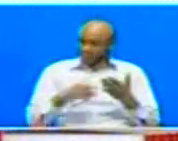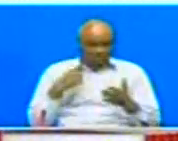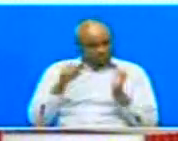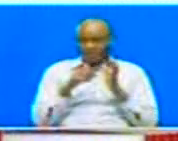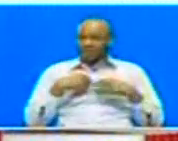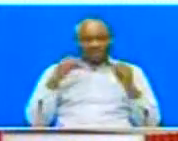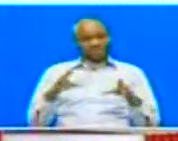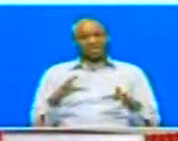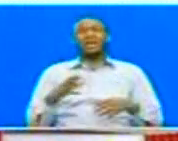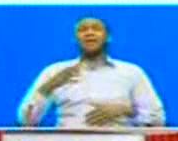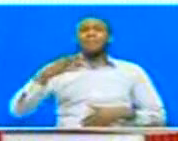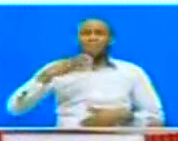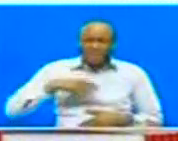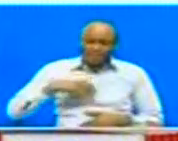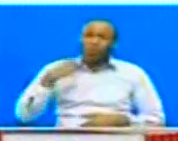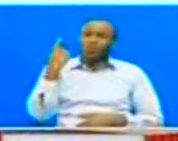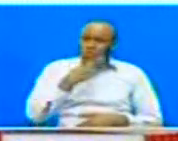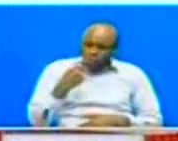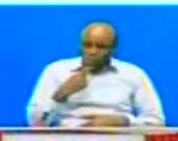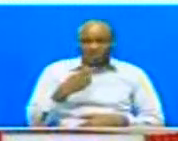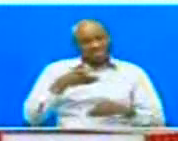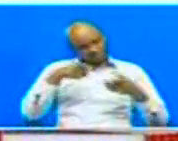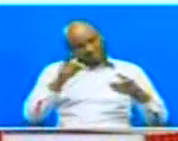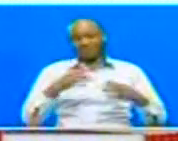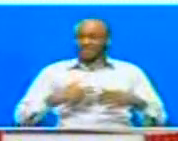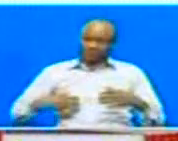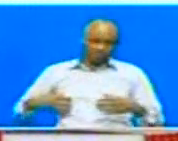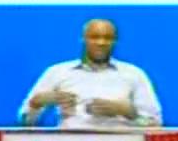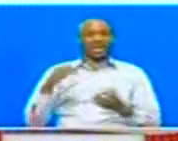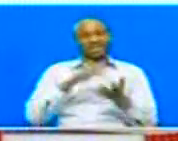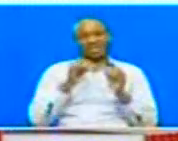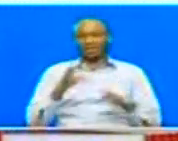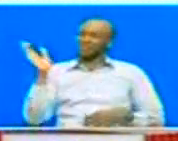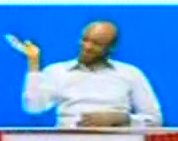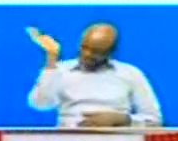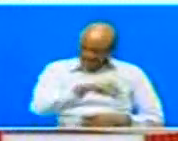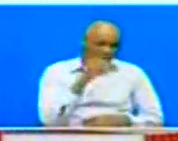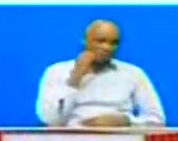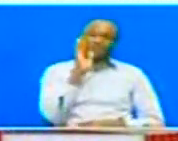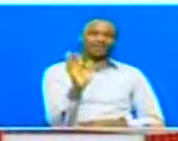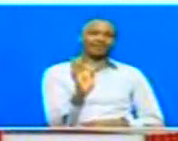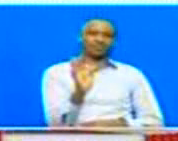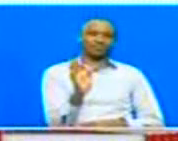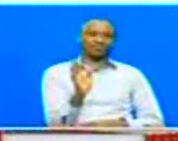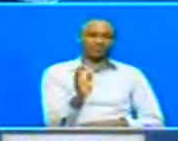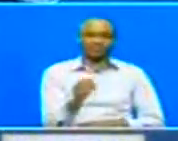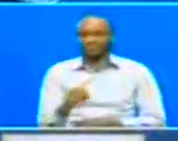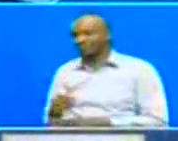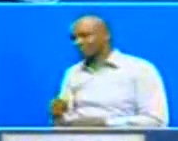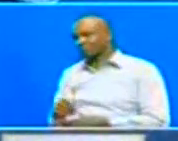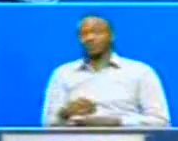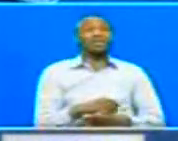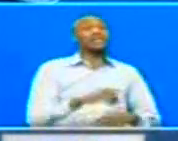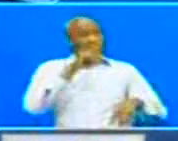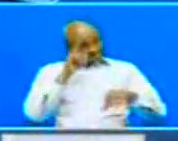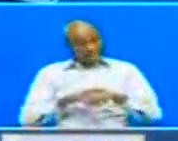that people who have ceased to be refugees should go back to their country. And when does one cease being a refugee?